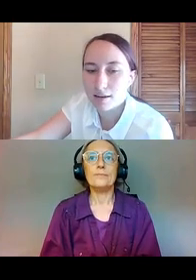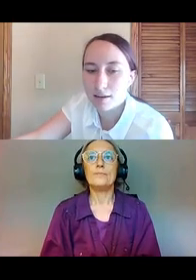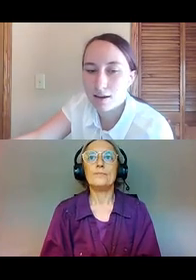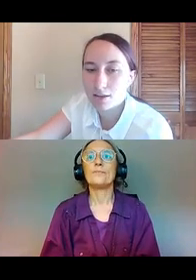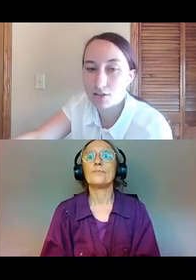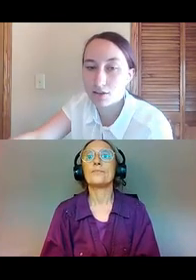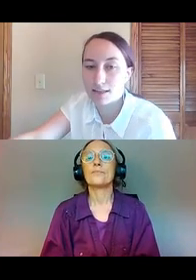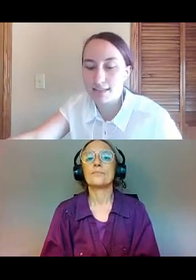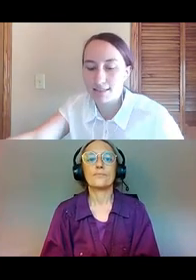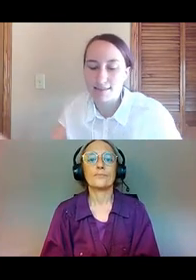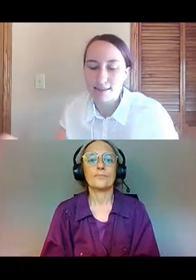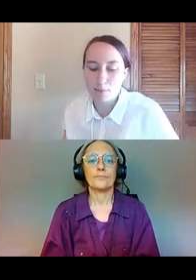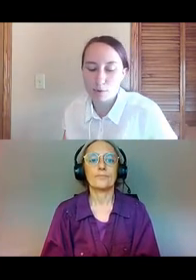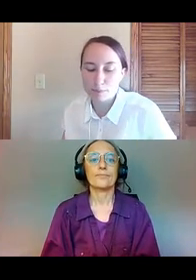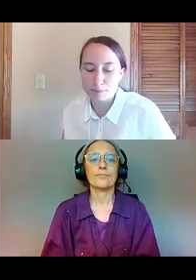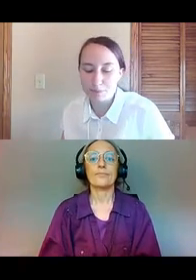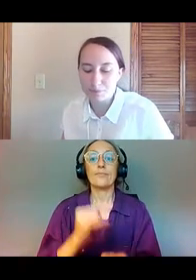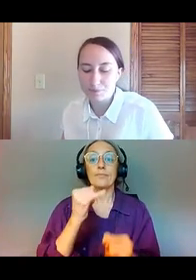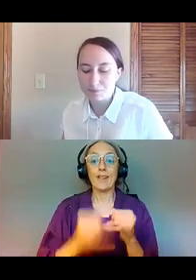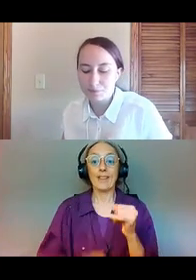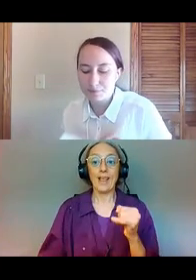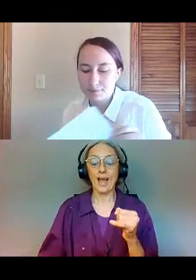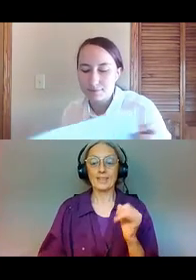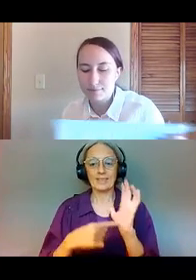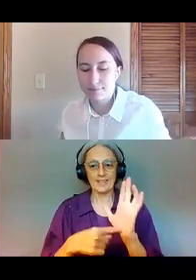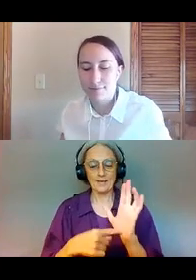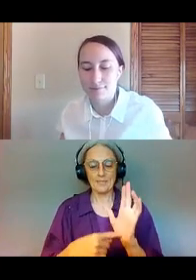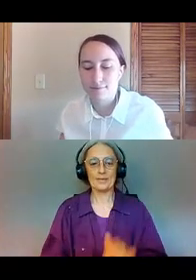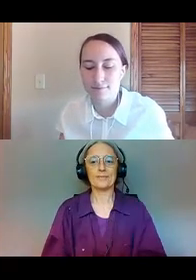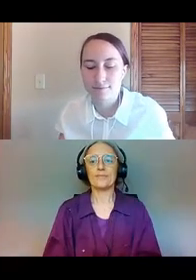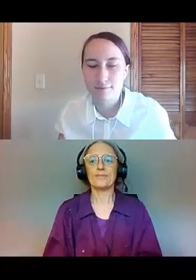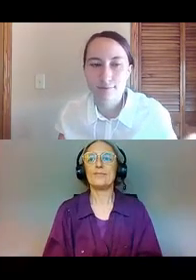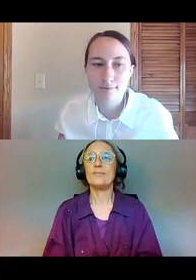Then on to our last example.